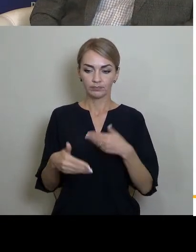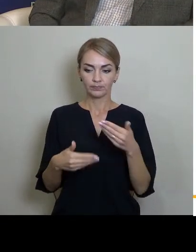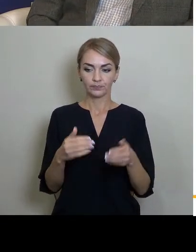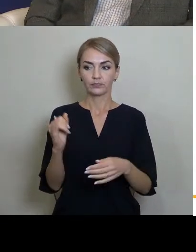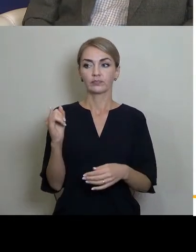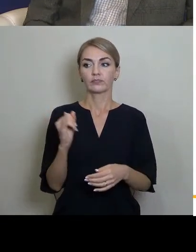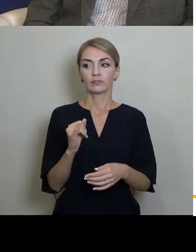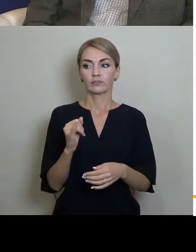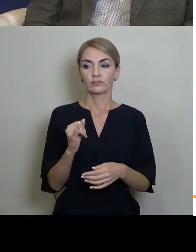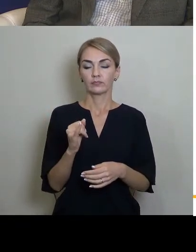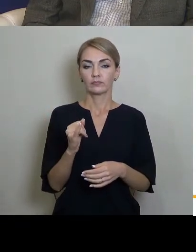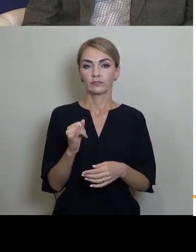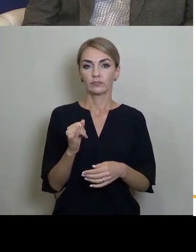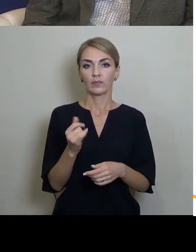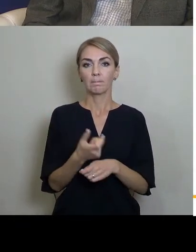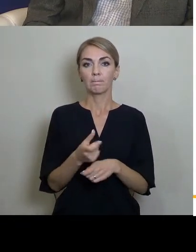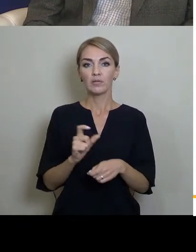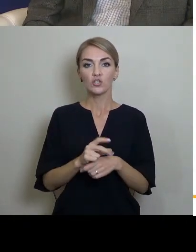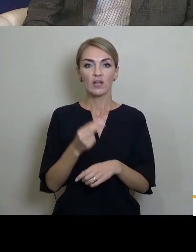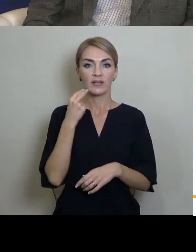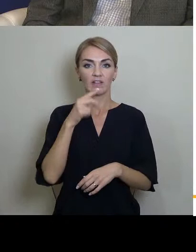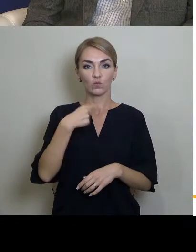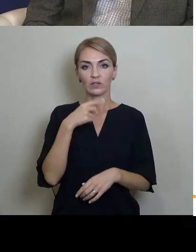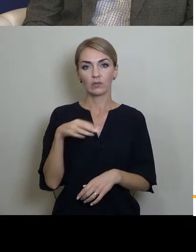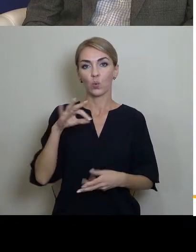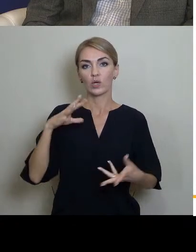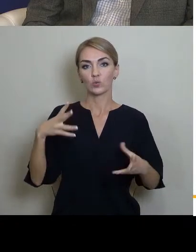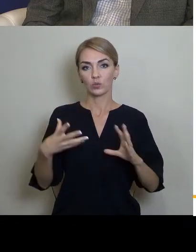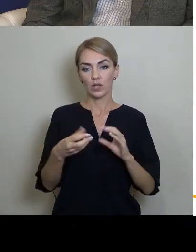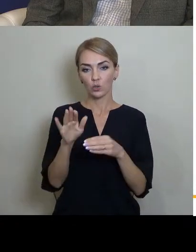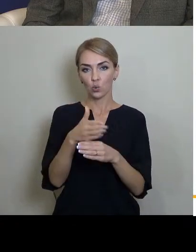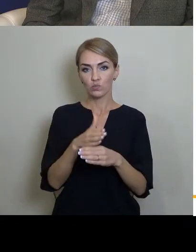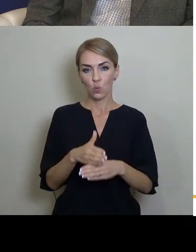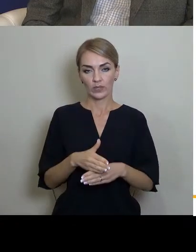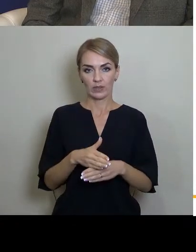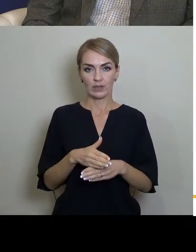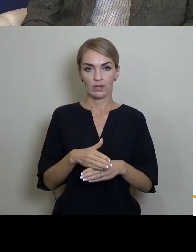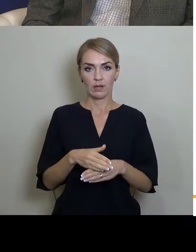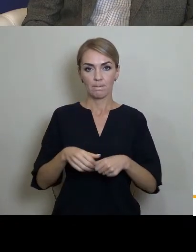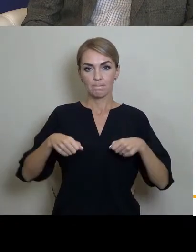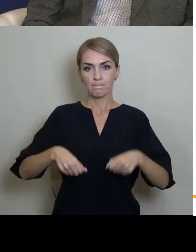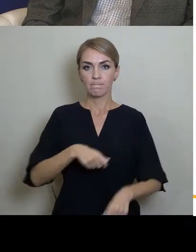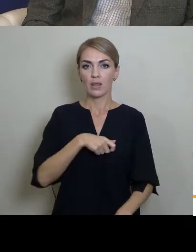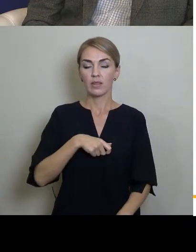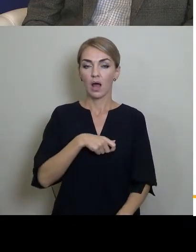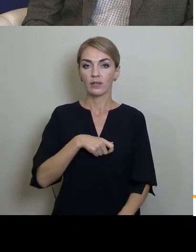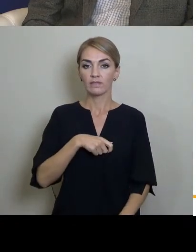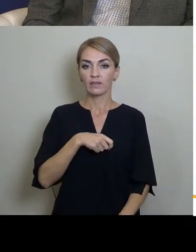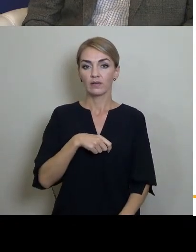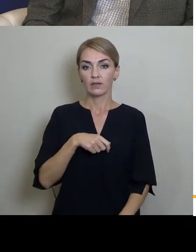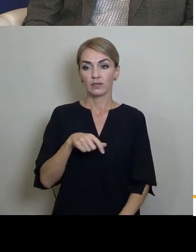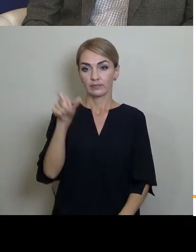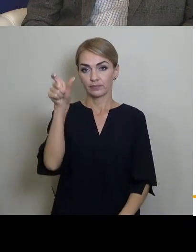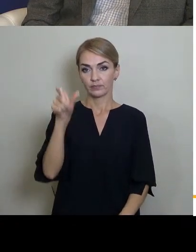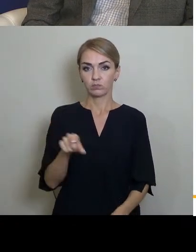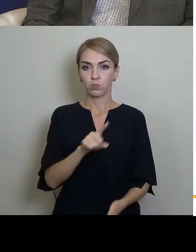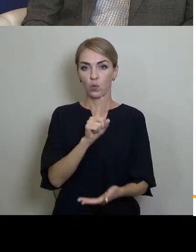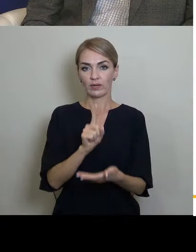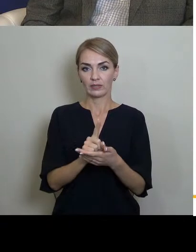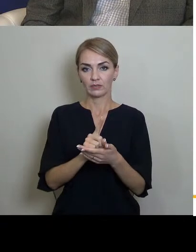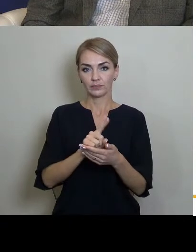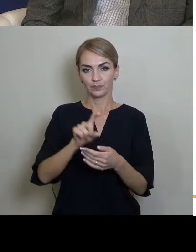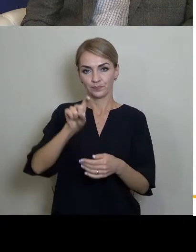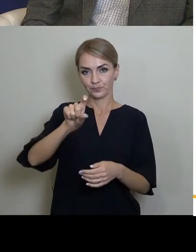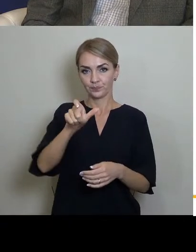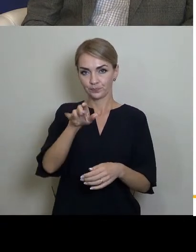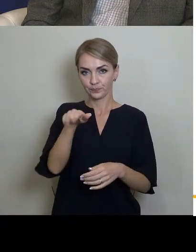can move further and to more efficiently discuss the allocation of the mandates. The